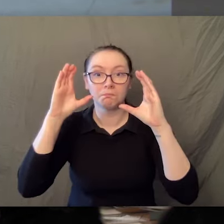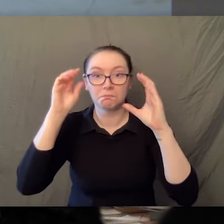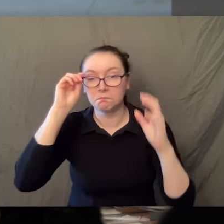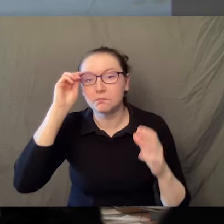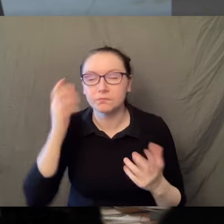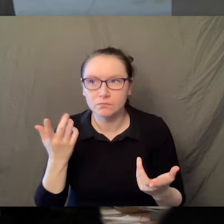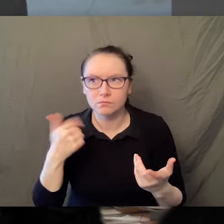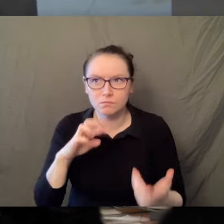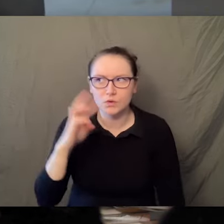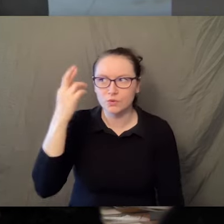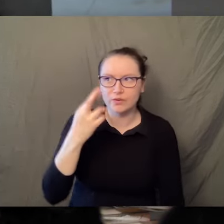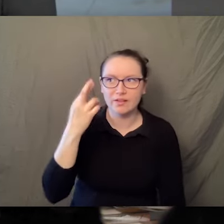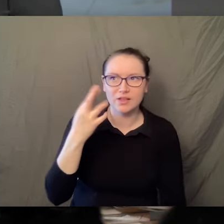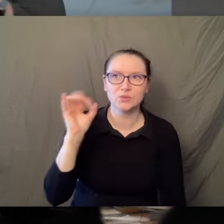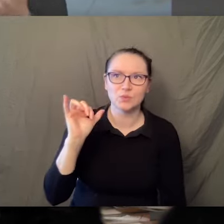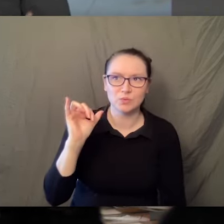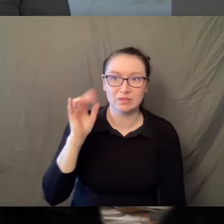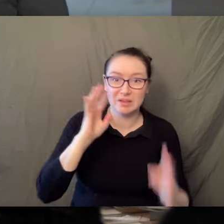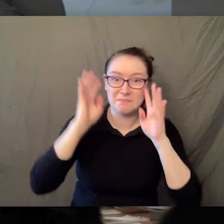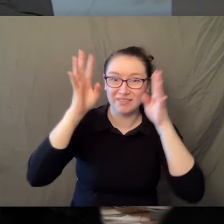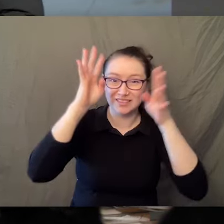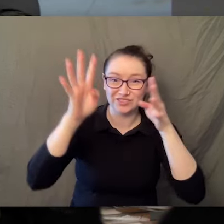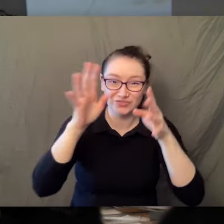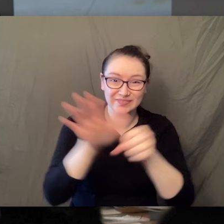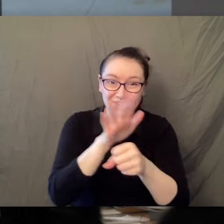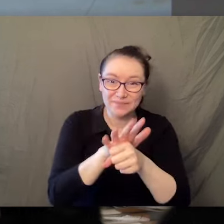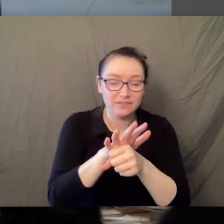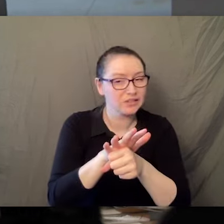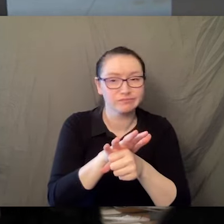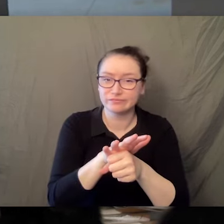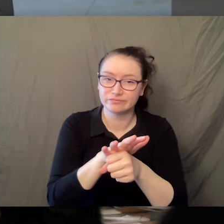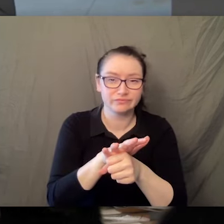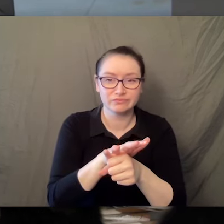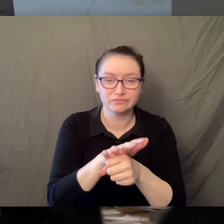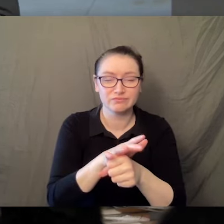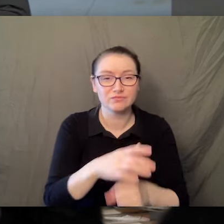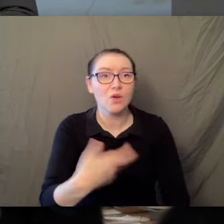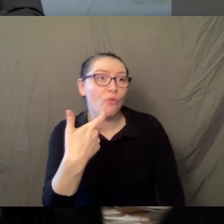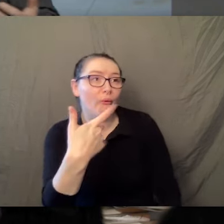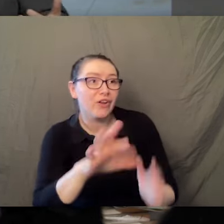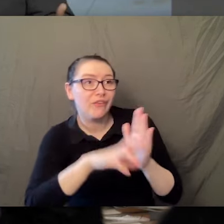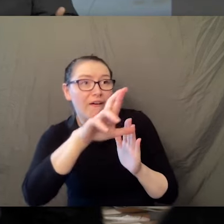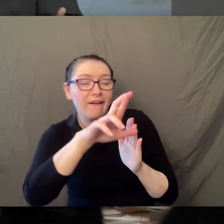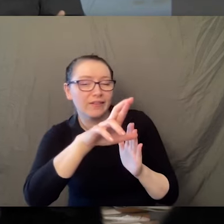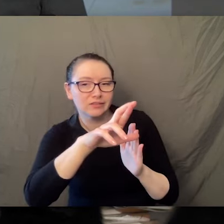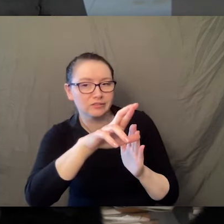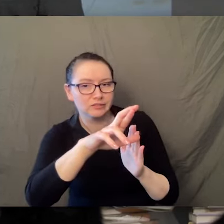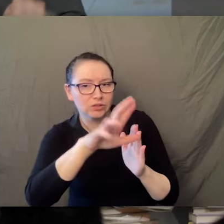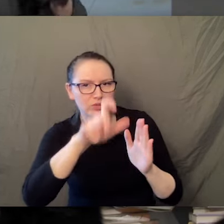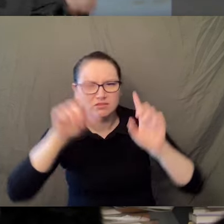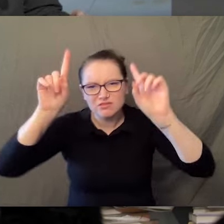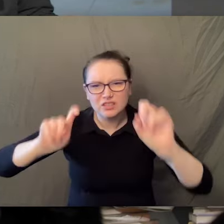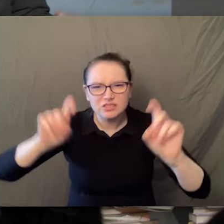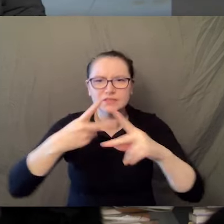little morose. We had to realize that grand imagination alone wasn't enough. It wasn't enough to say, we're going to launch a rocket. We